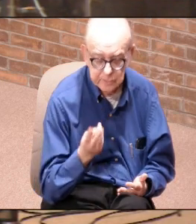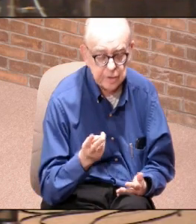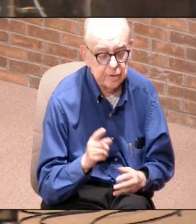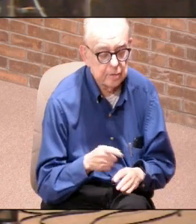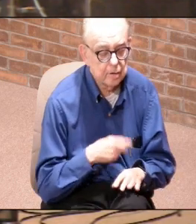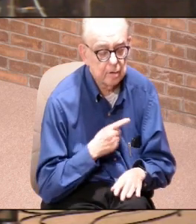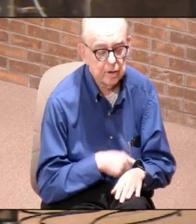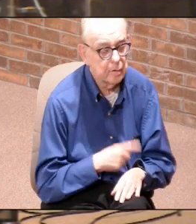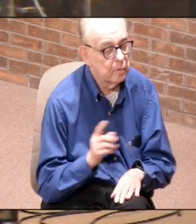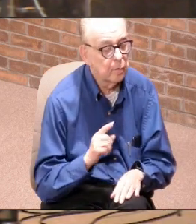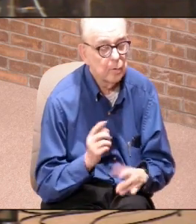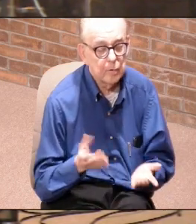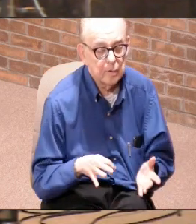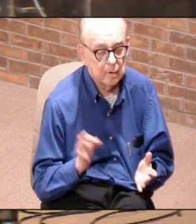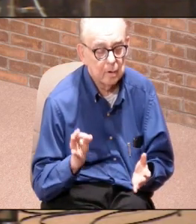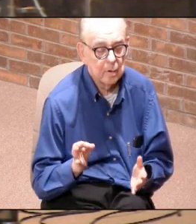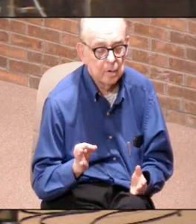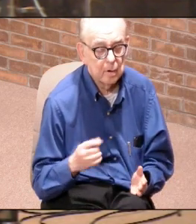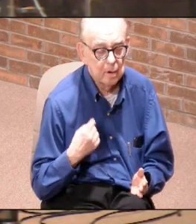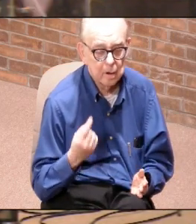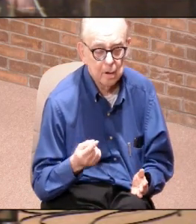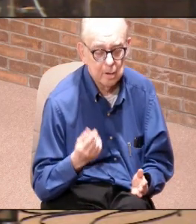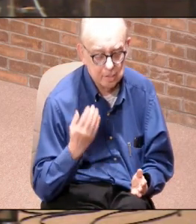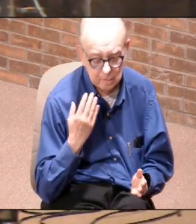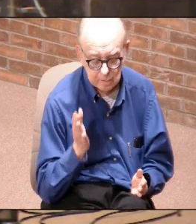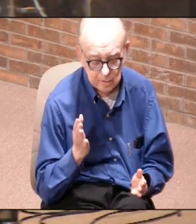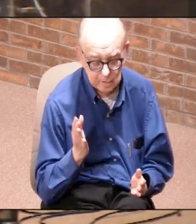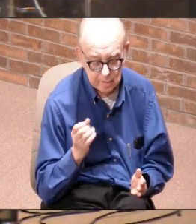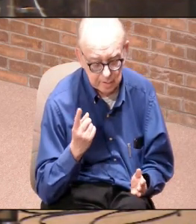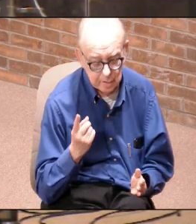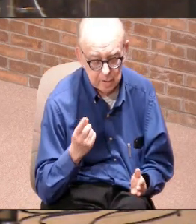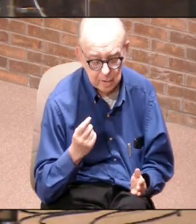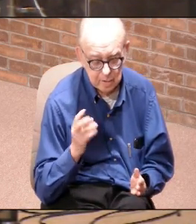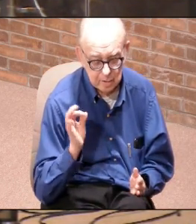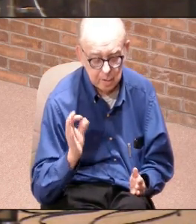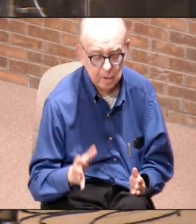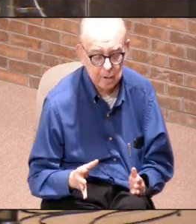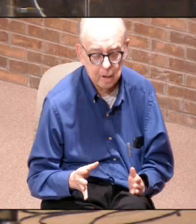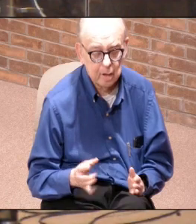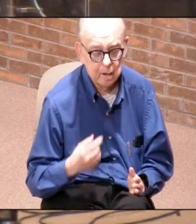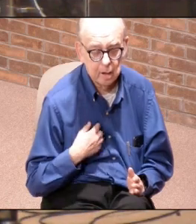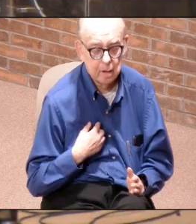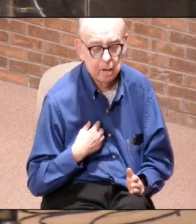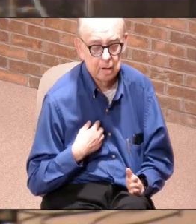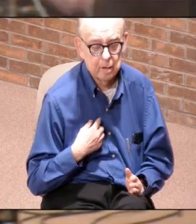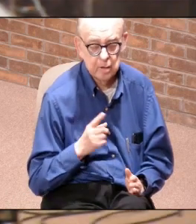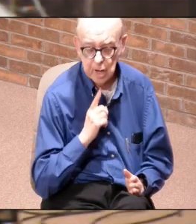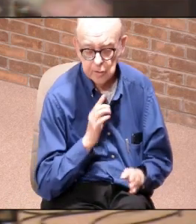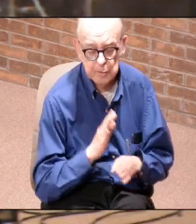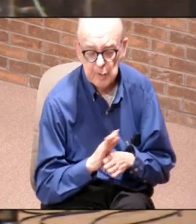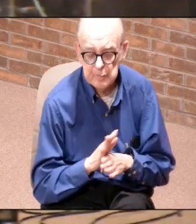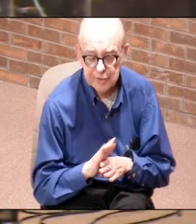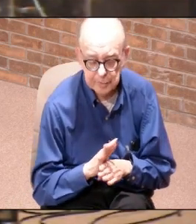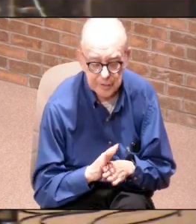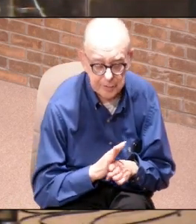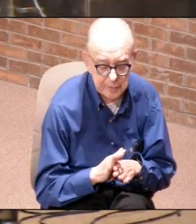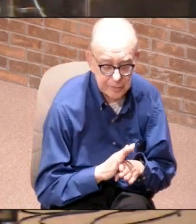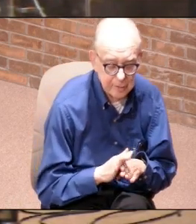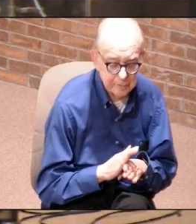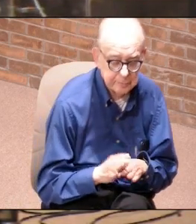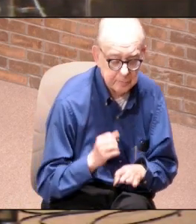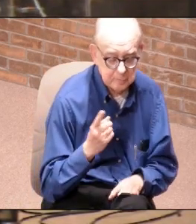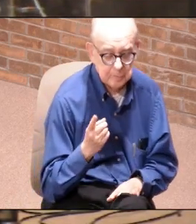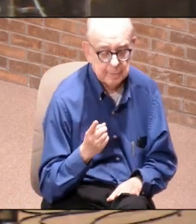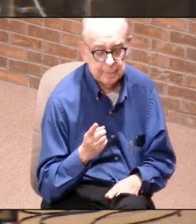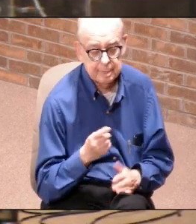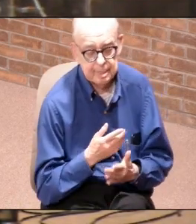been? Oh, you don't understand, Pastor. I've been really busy. And I